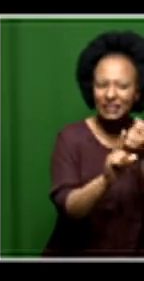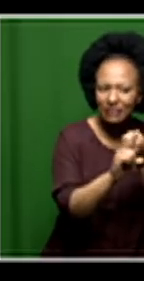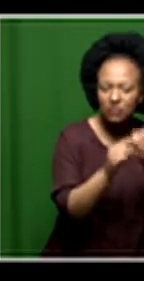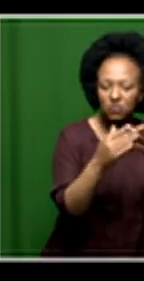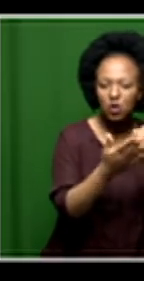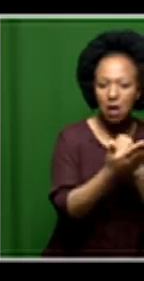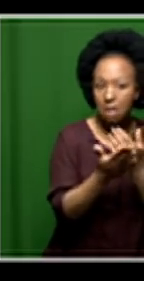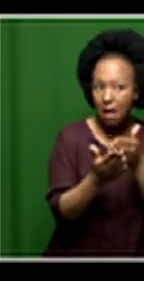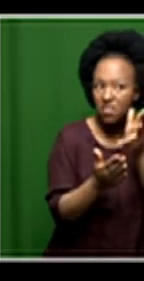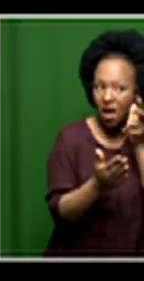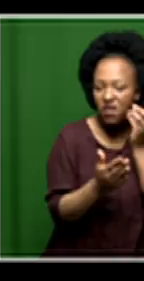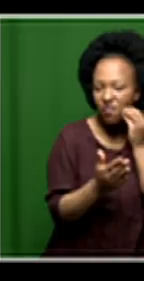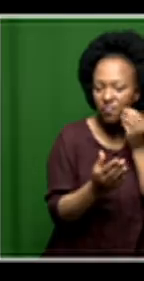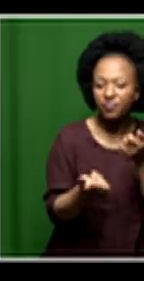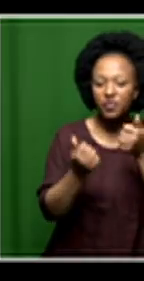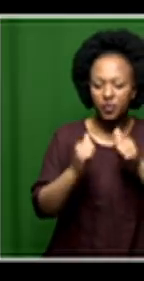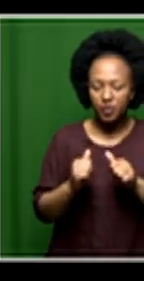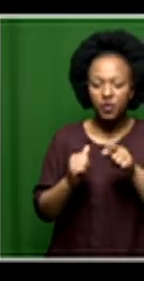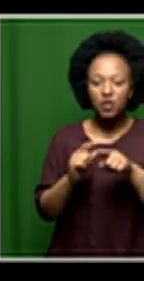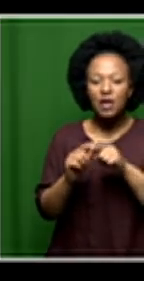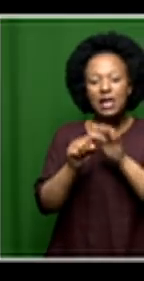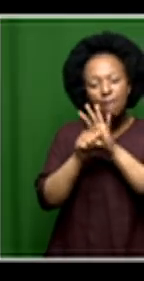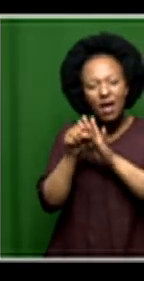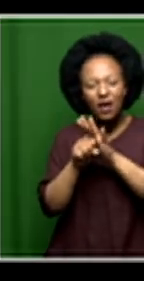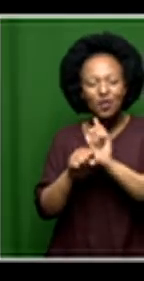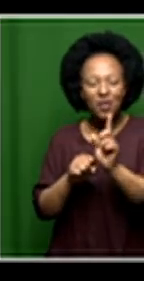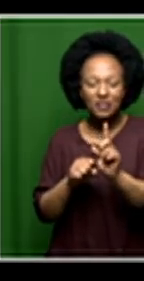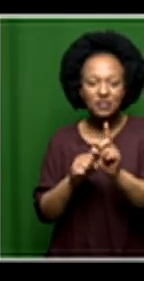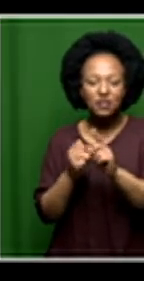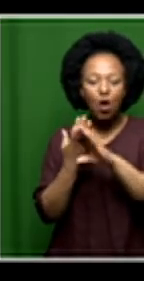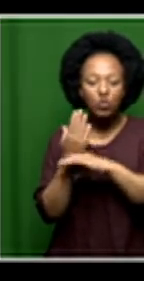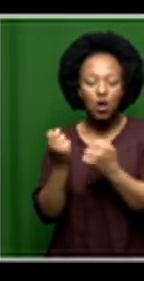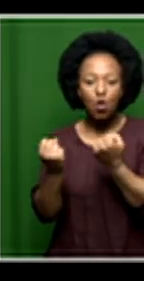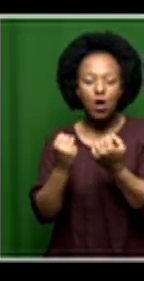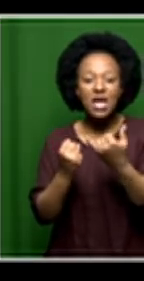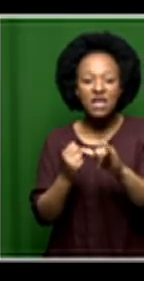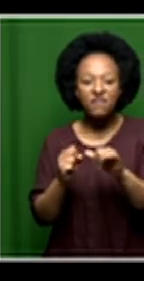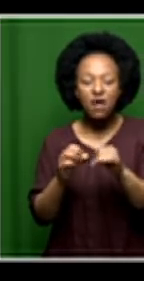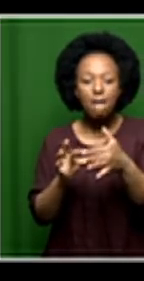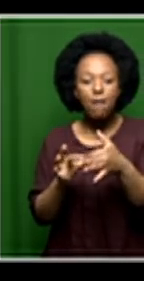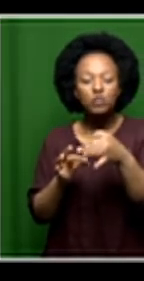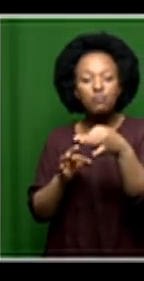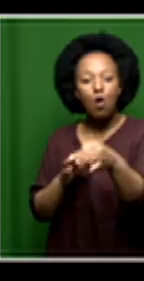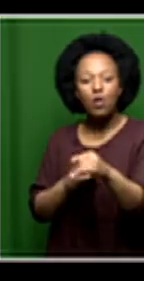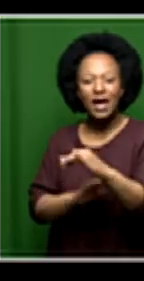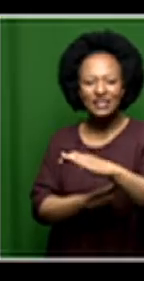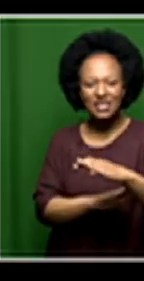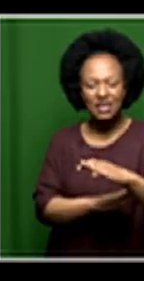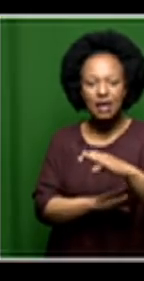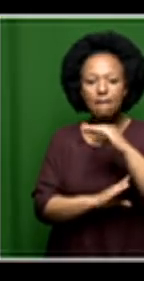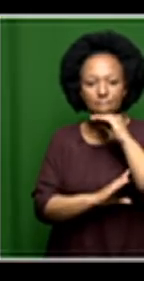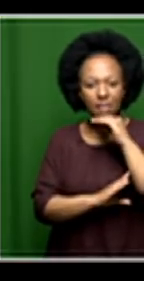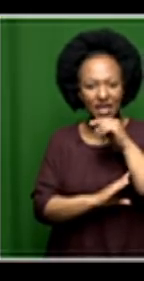registration. Next thread, the context is this. If the Concord enables the IEC to postpone the election, then it presses